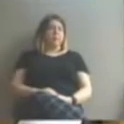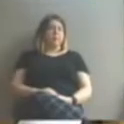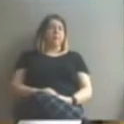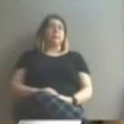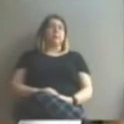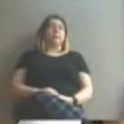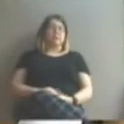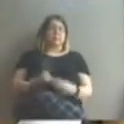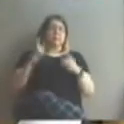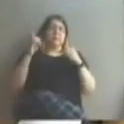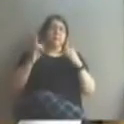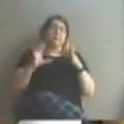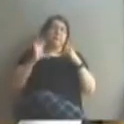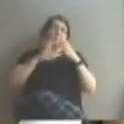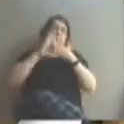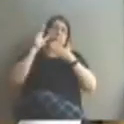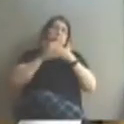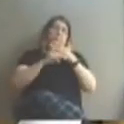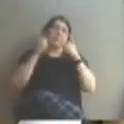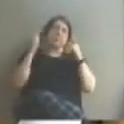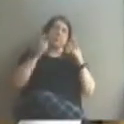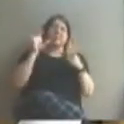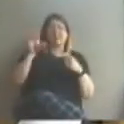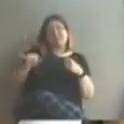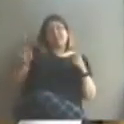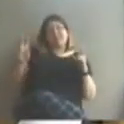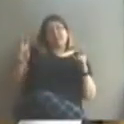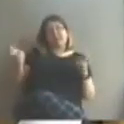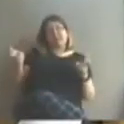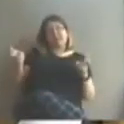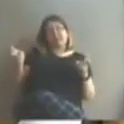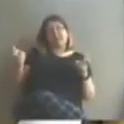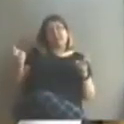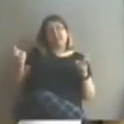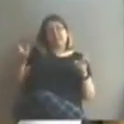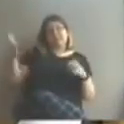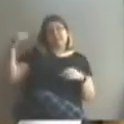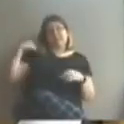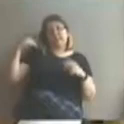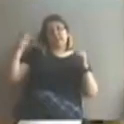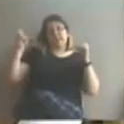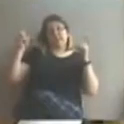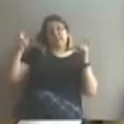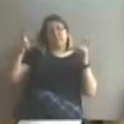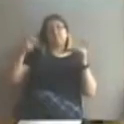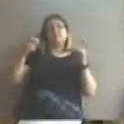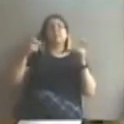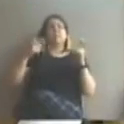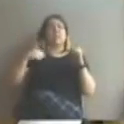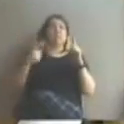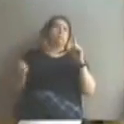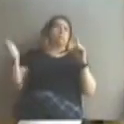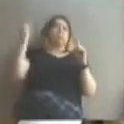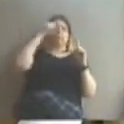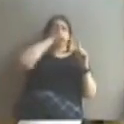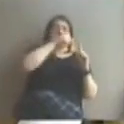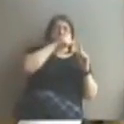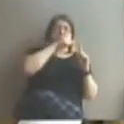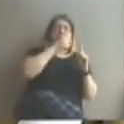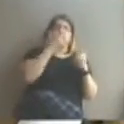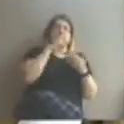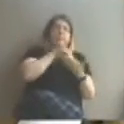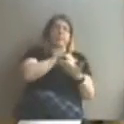Director of Curriculum Management, that title was a past title. So I'm taking us back to a past title here